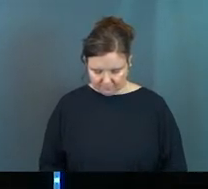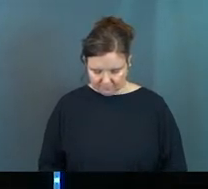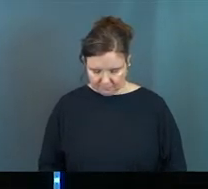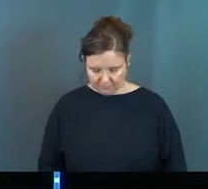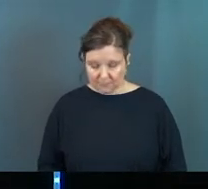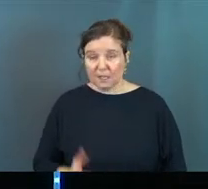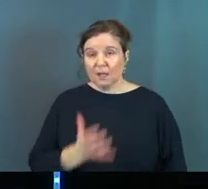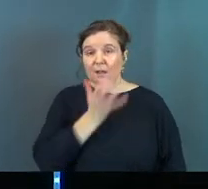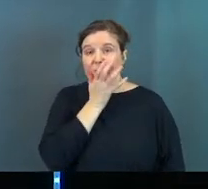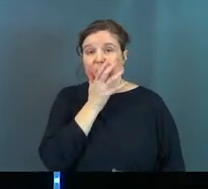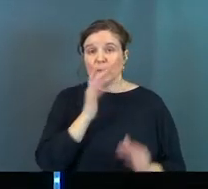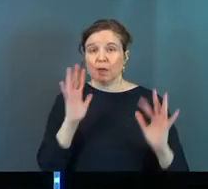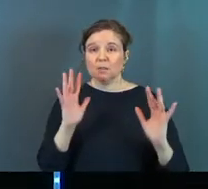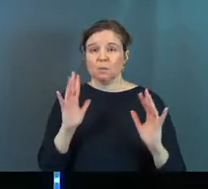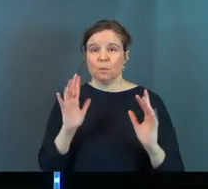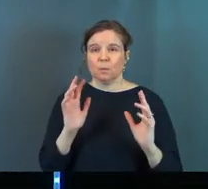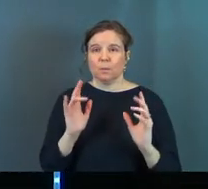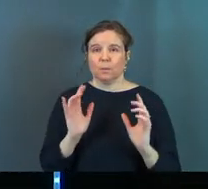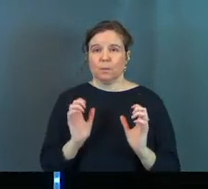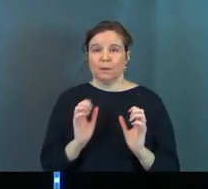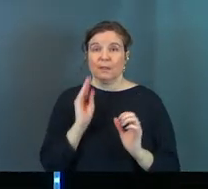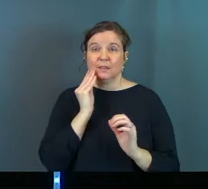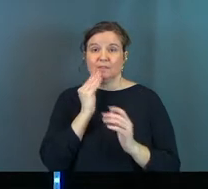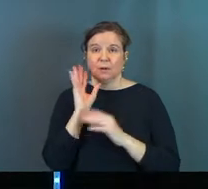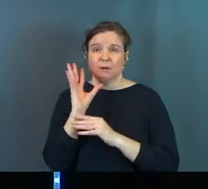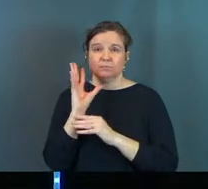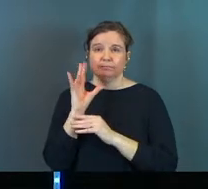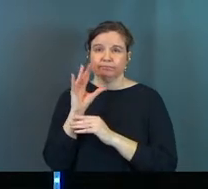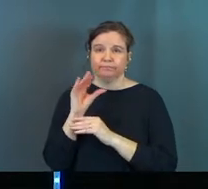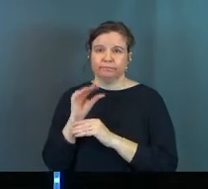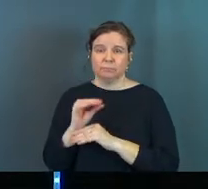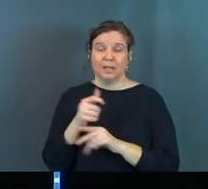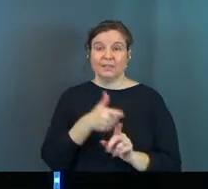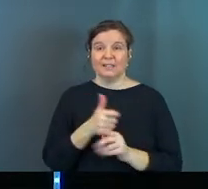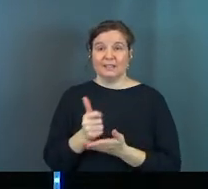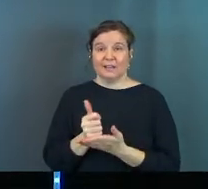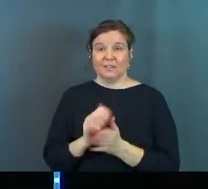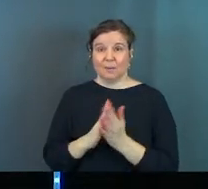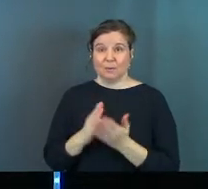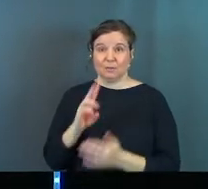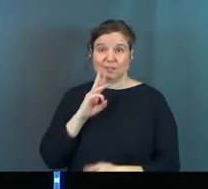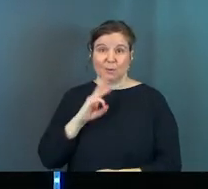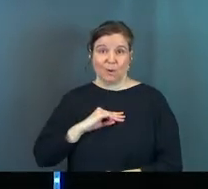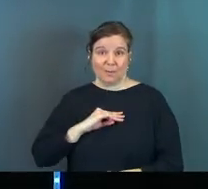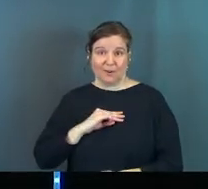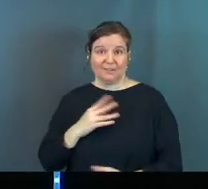Grass withers, flowers fade. The self-help books at Walmart